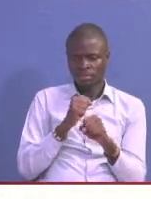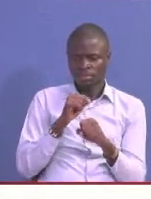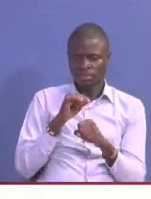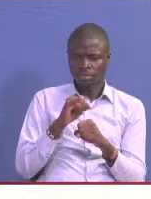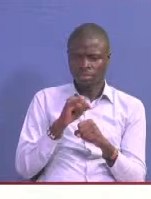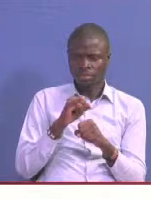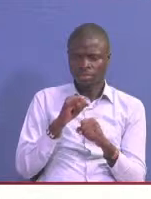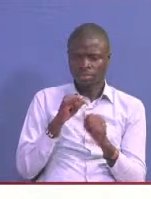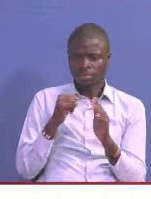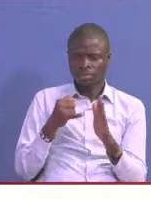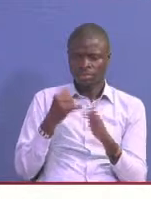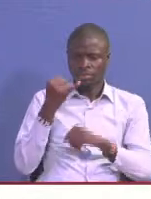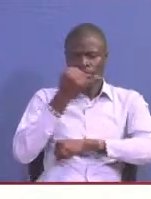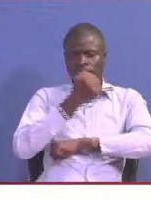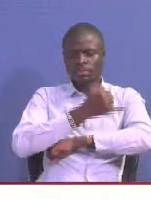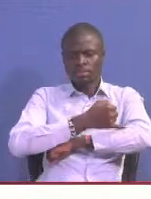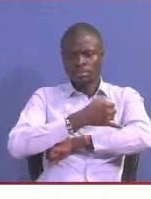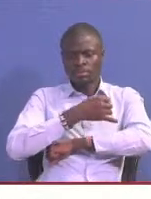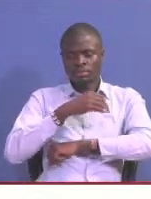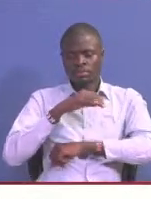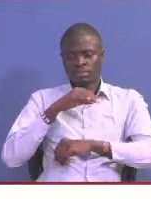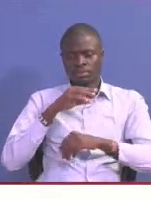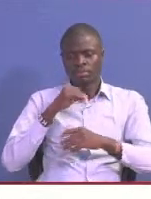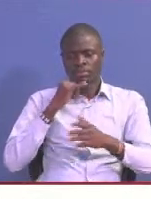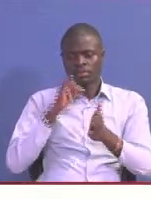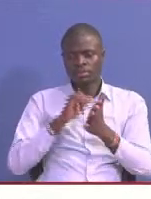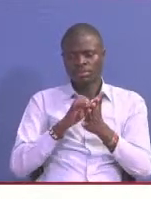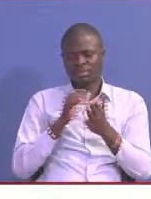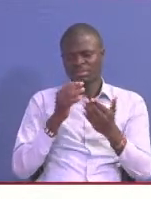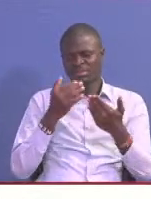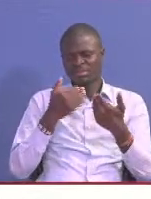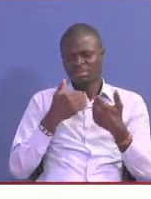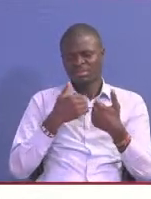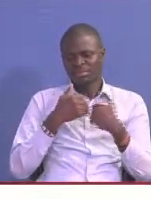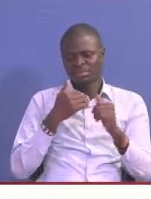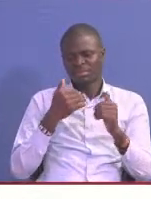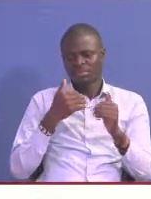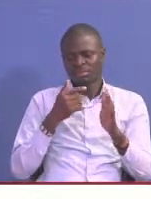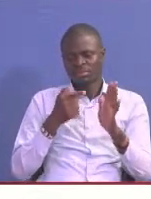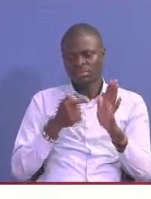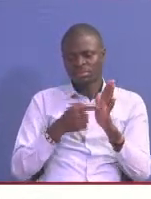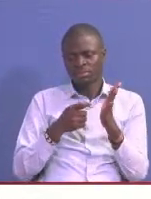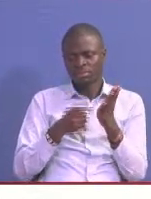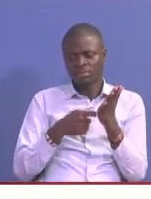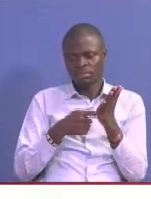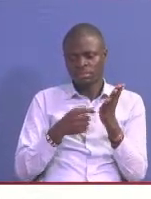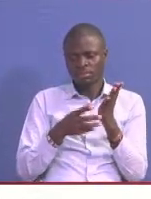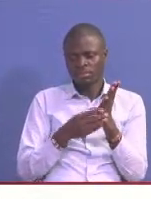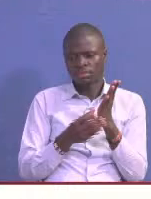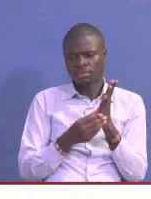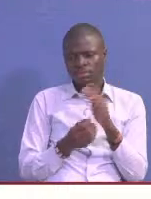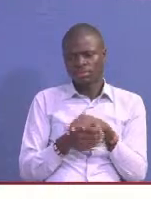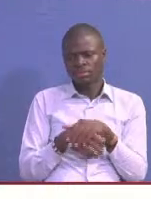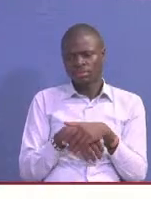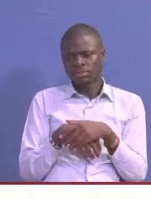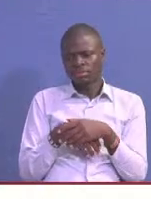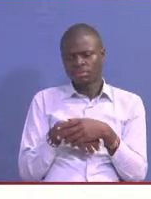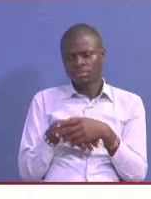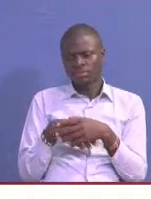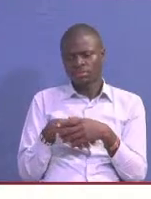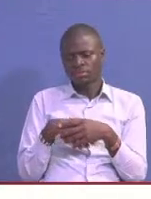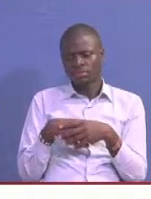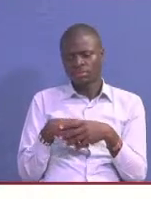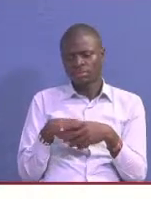the institution so that I can gain these technological skills.